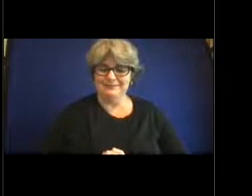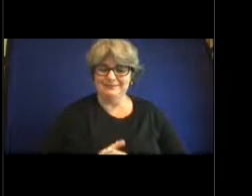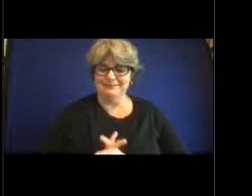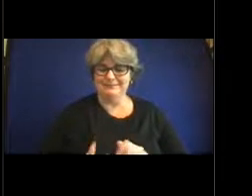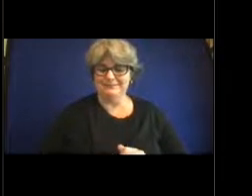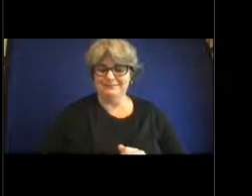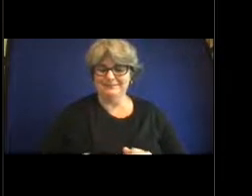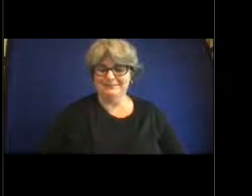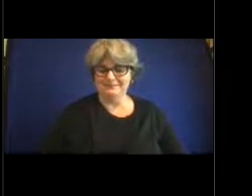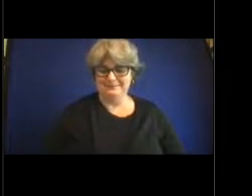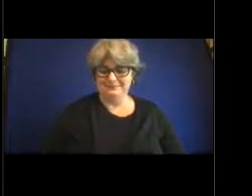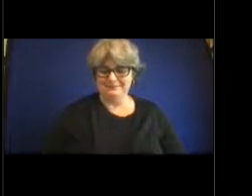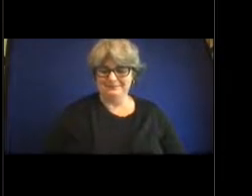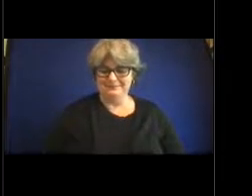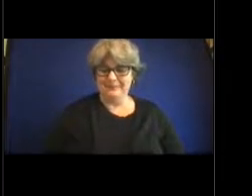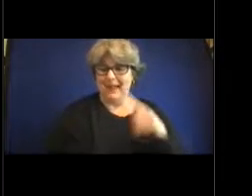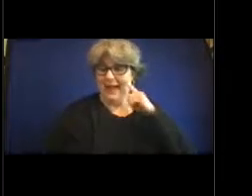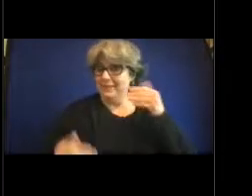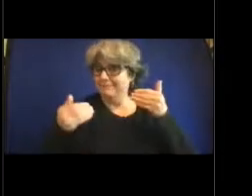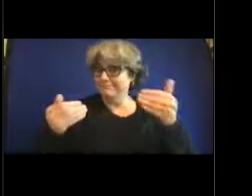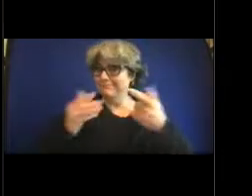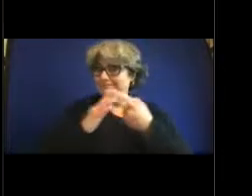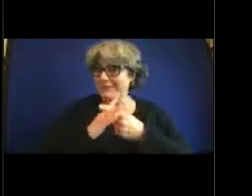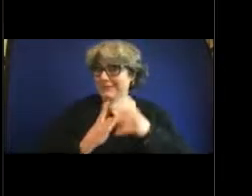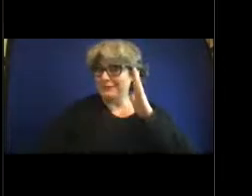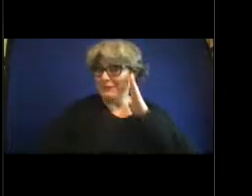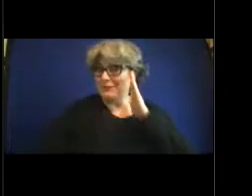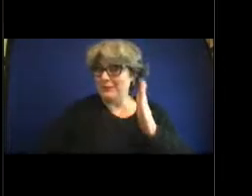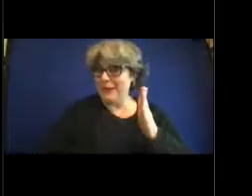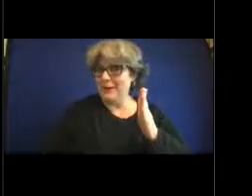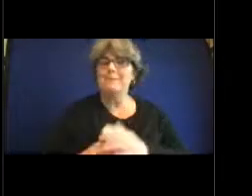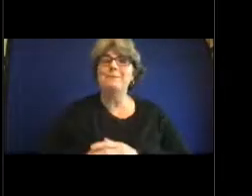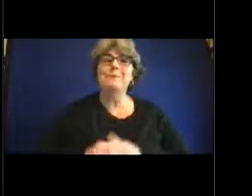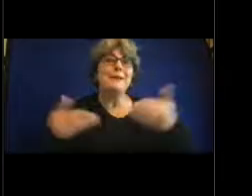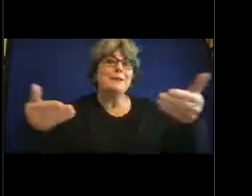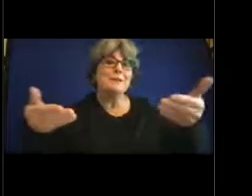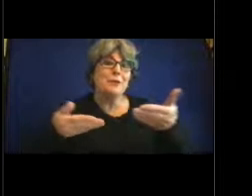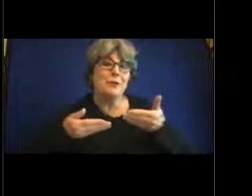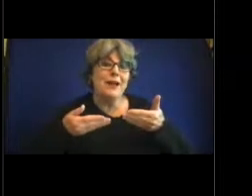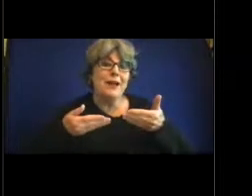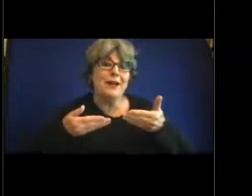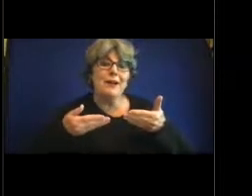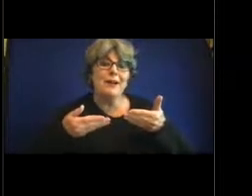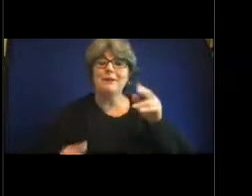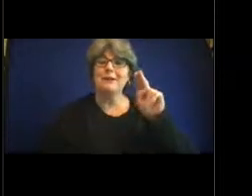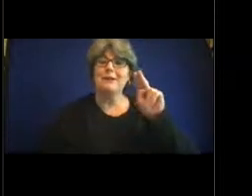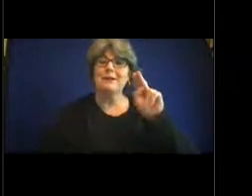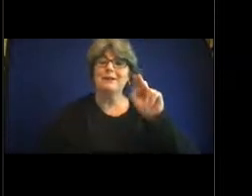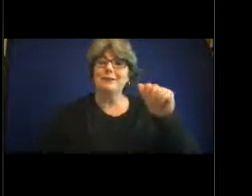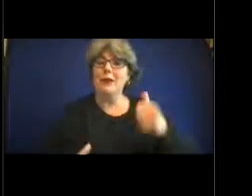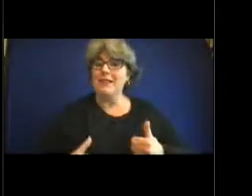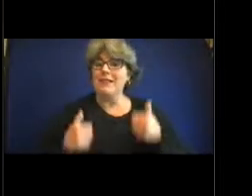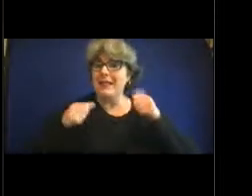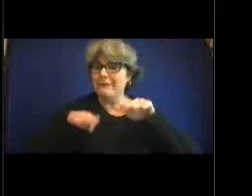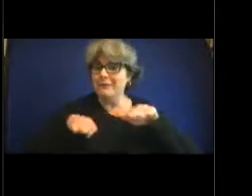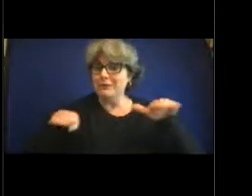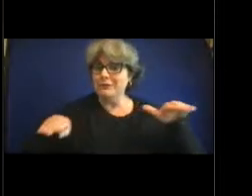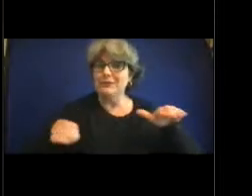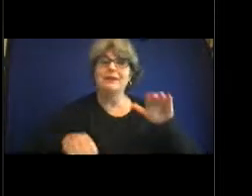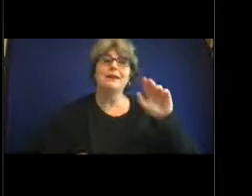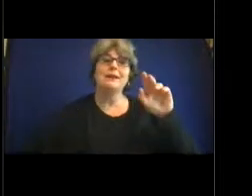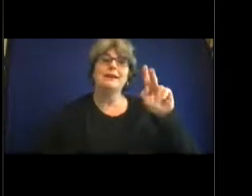Okay, well, I think it is time to go ahead and get started. So welcome to NOAA Live for Kids. My name is